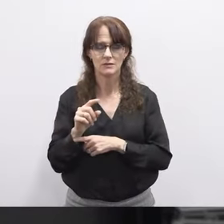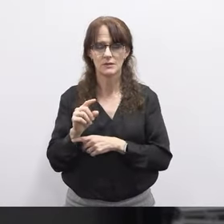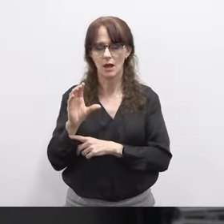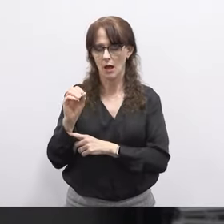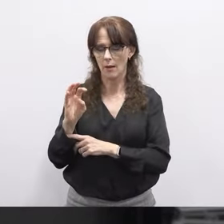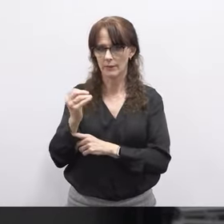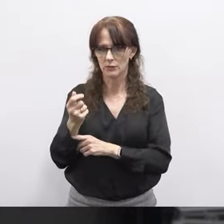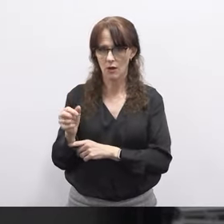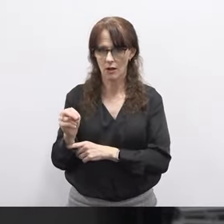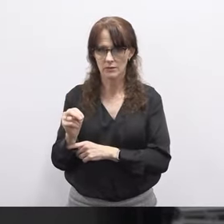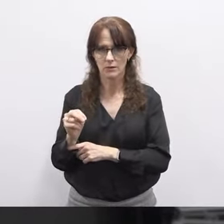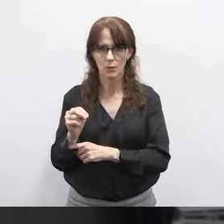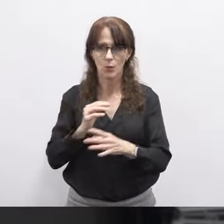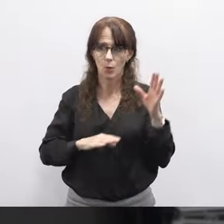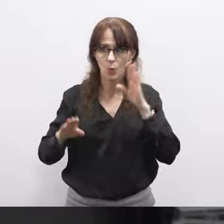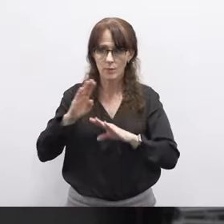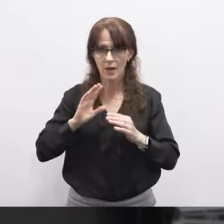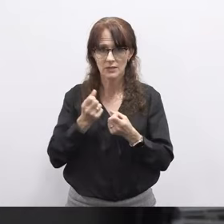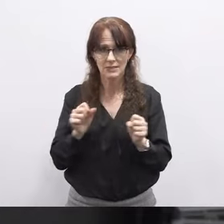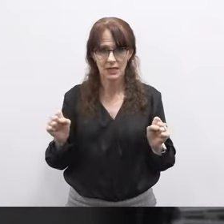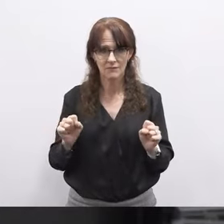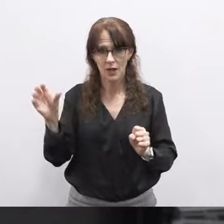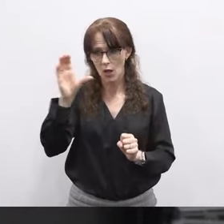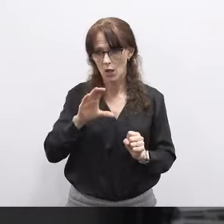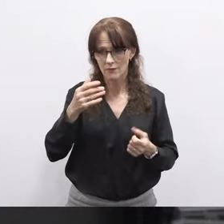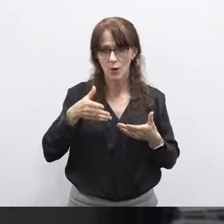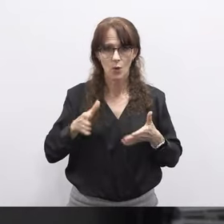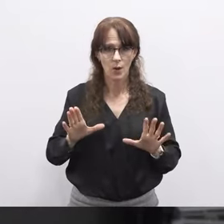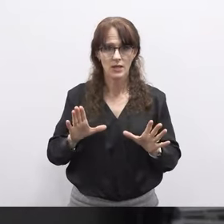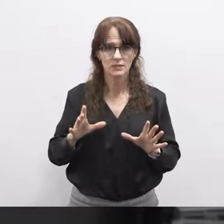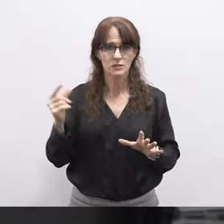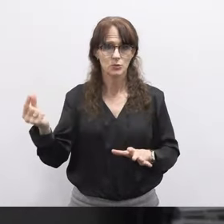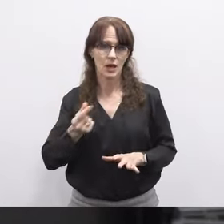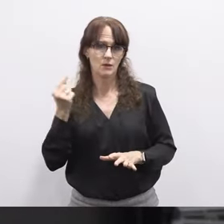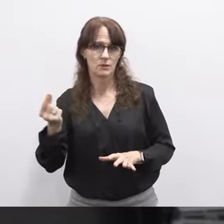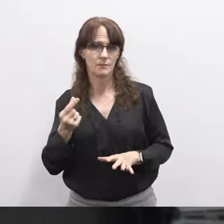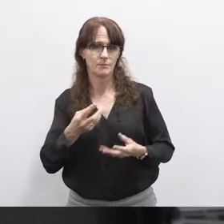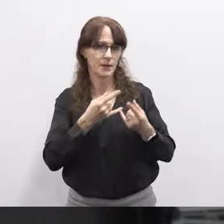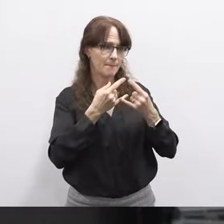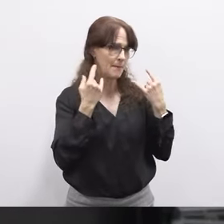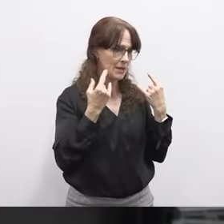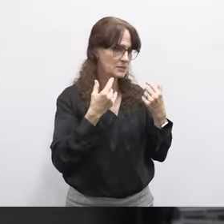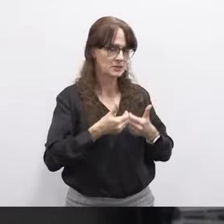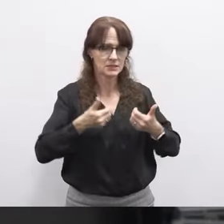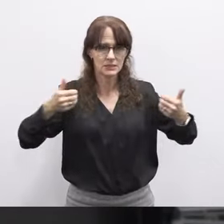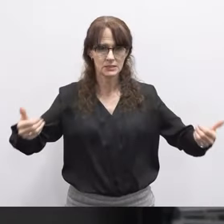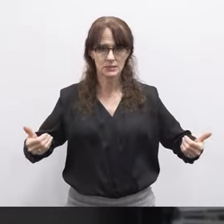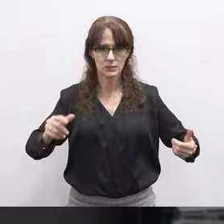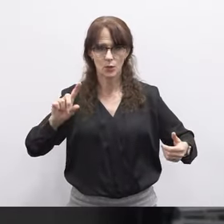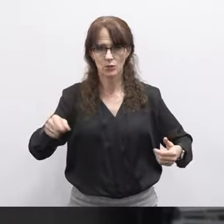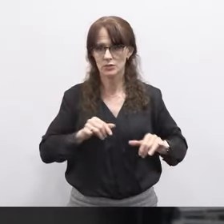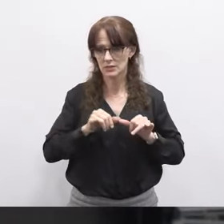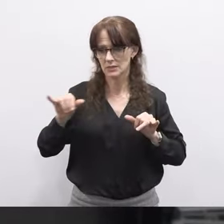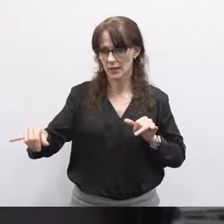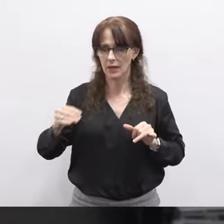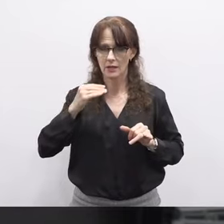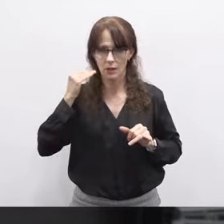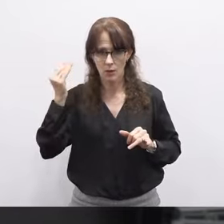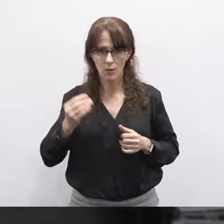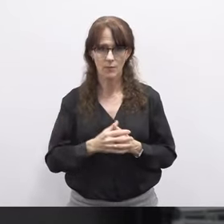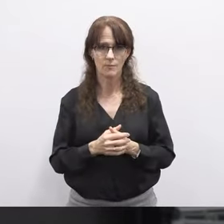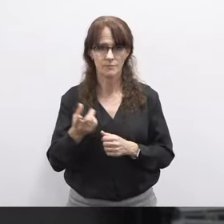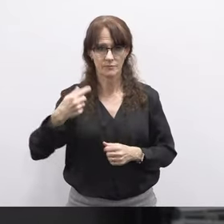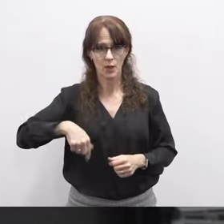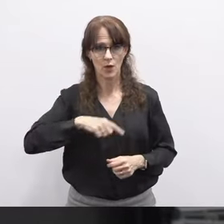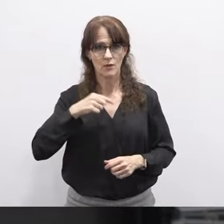are all concerned for our safety and are looking for ways to guarantee it, whether that be masking, social distancing, or just staying home. Those of us